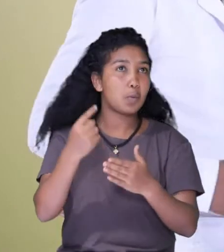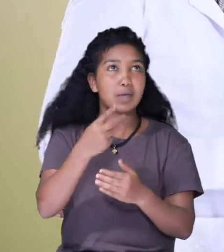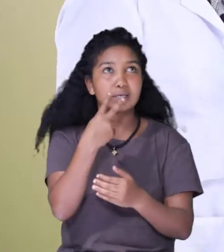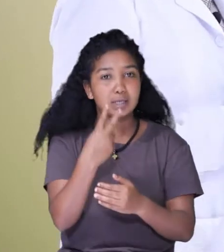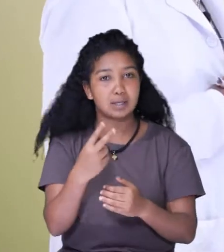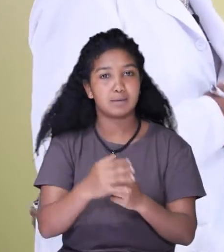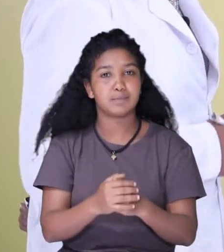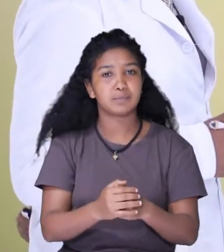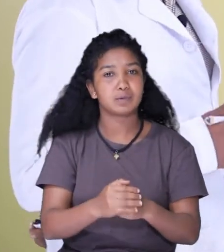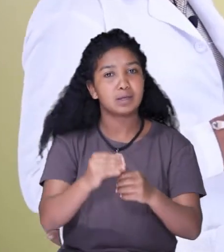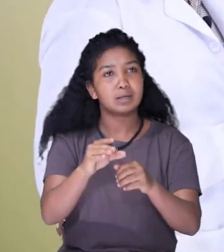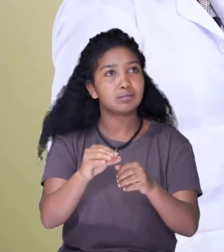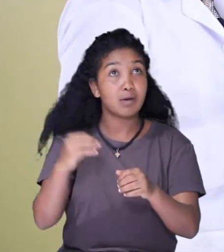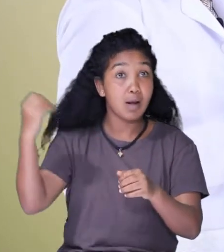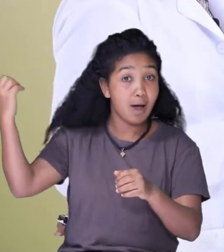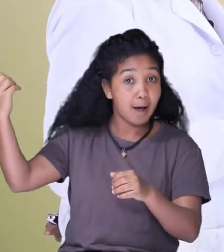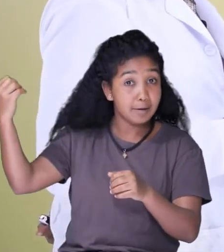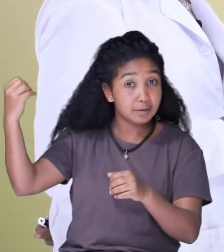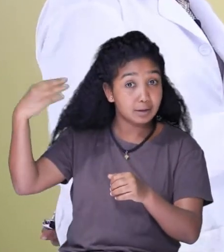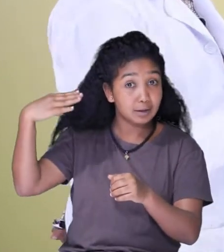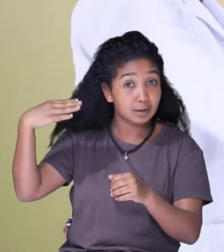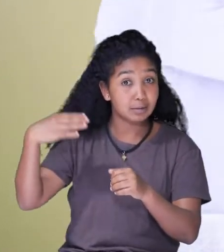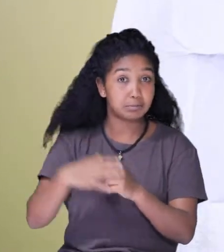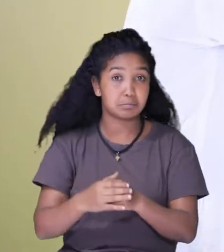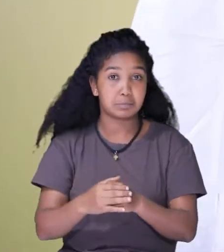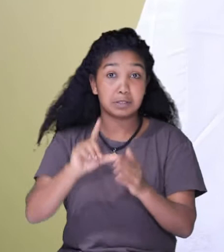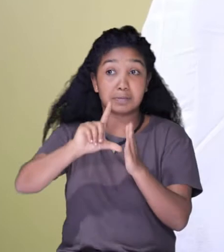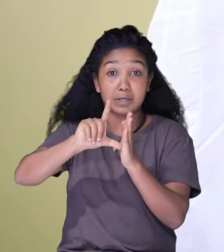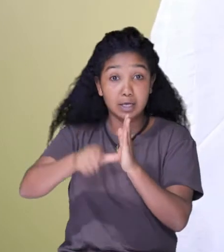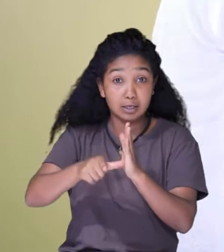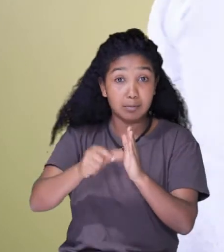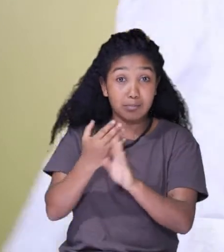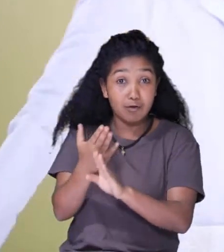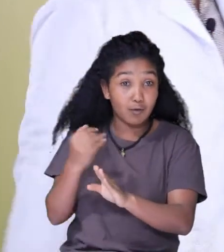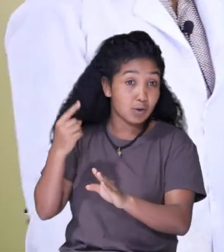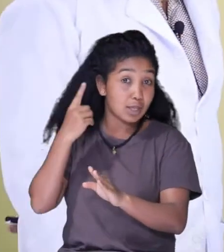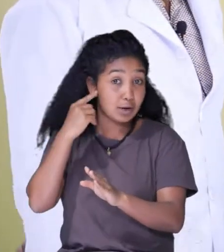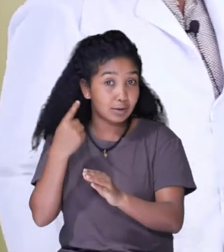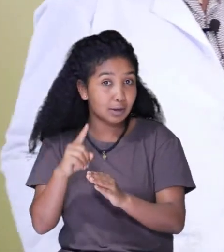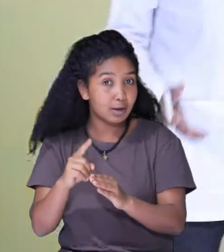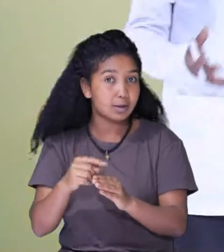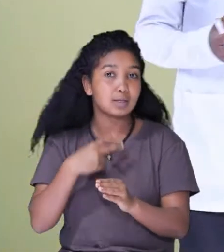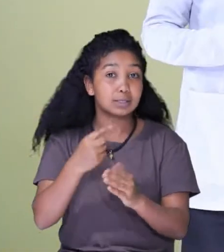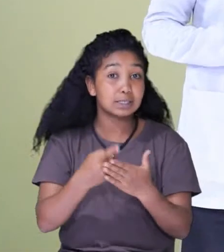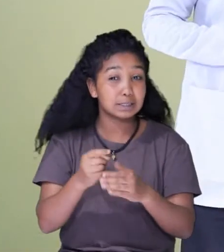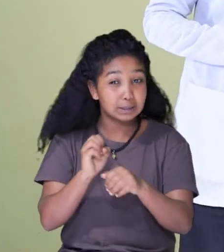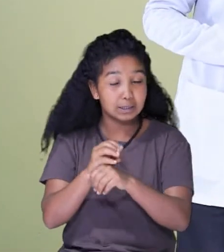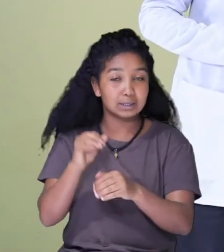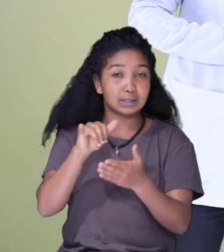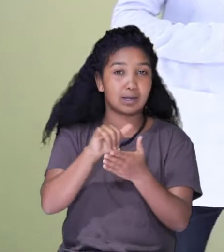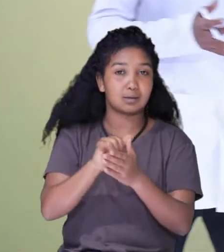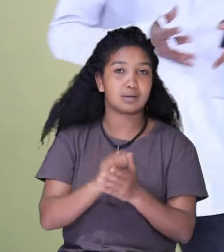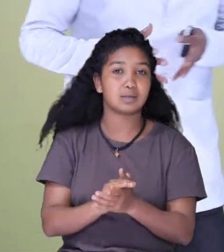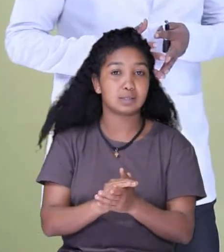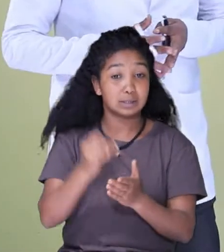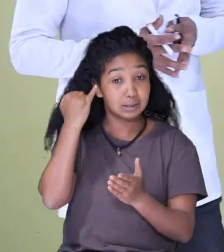see distant lightning flash some second before you hear the thunder. This suggests that